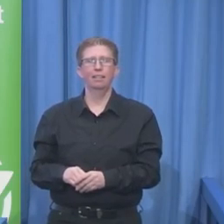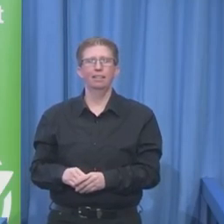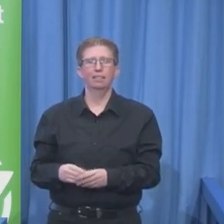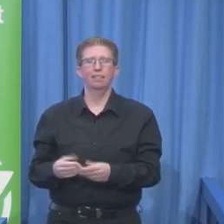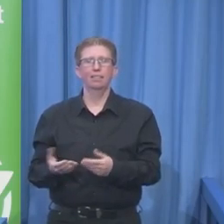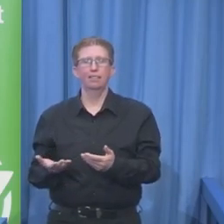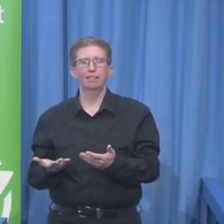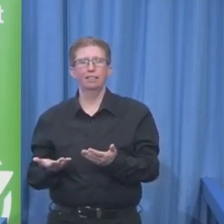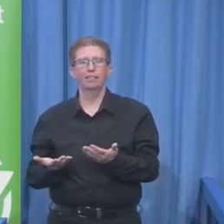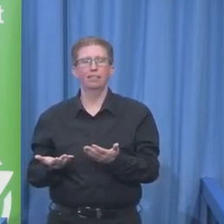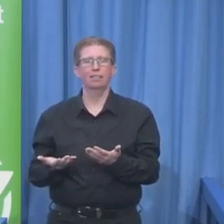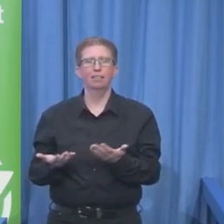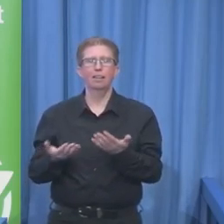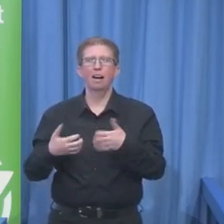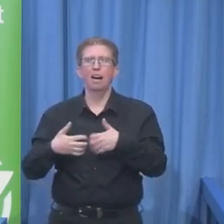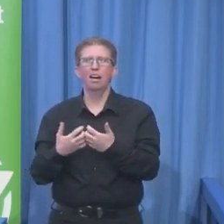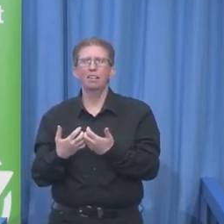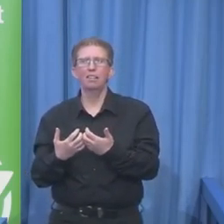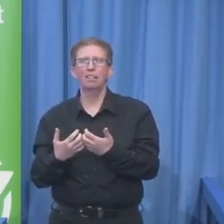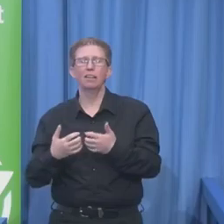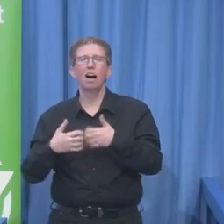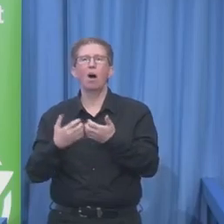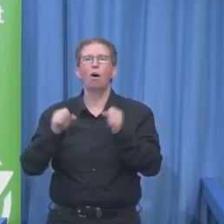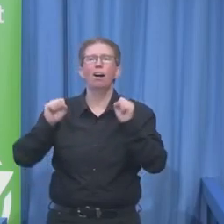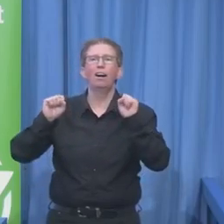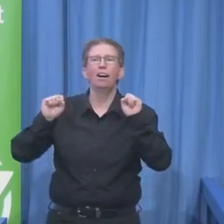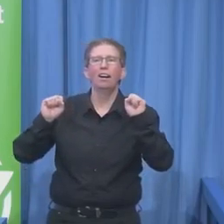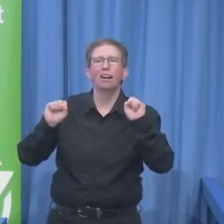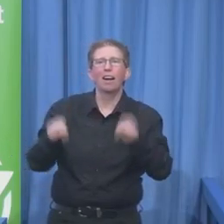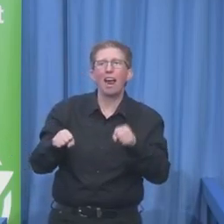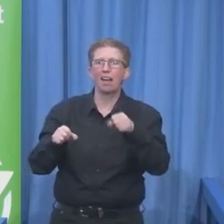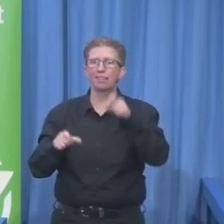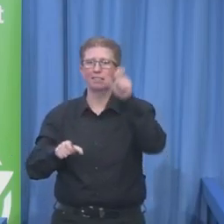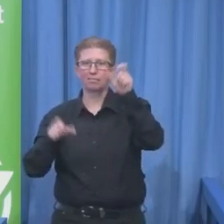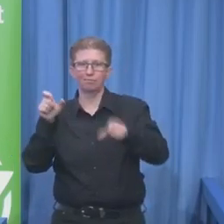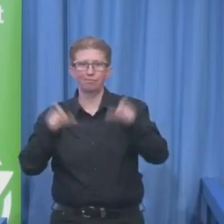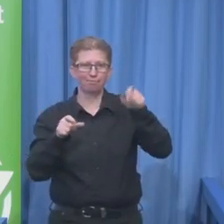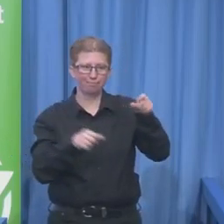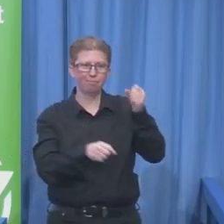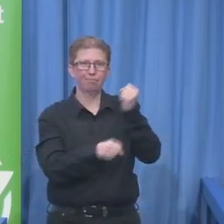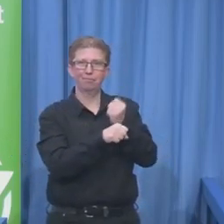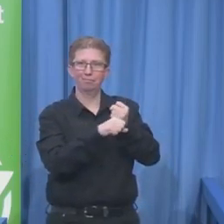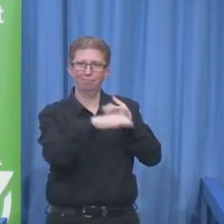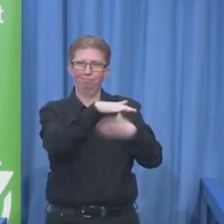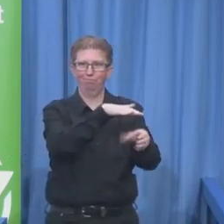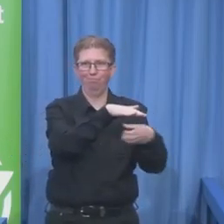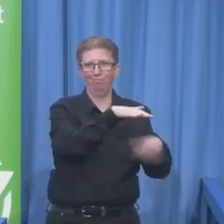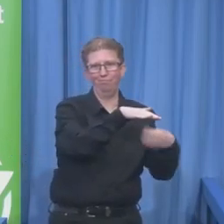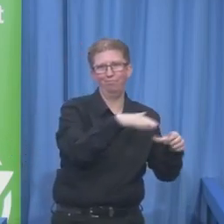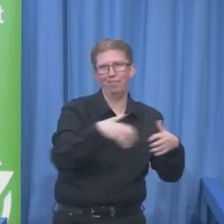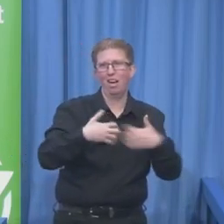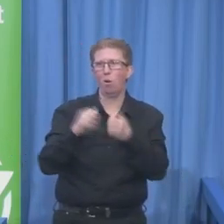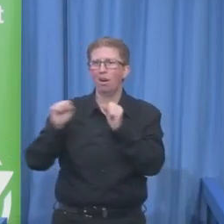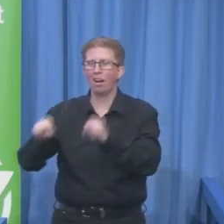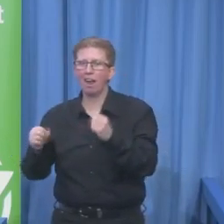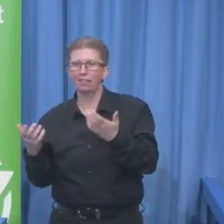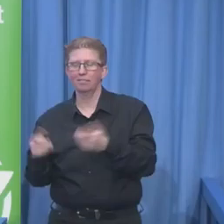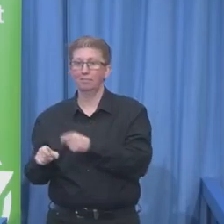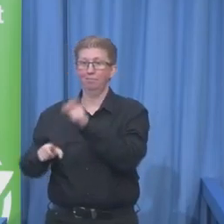or herself and tell whom you are representing. Let's start with